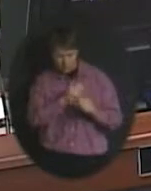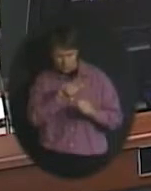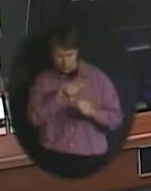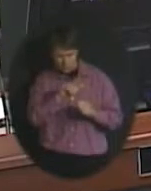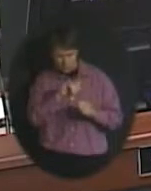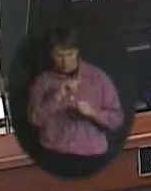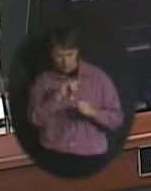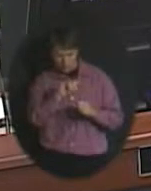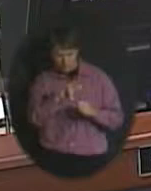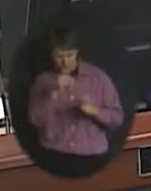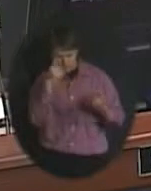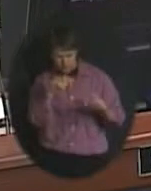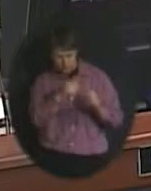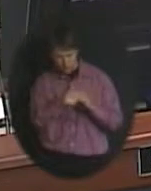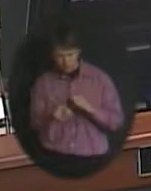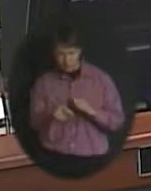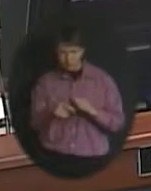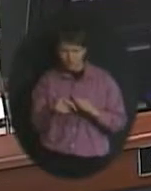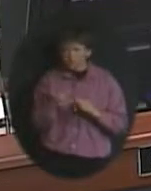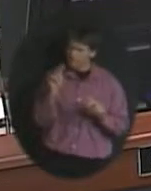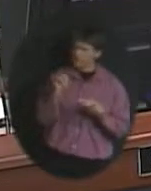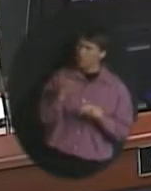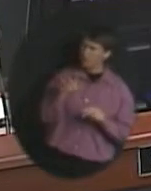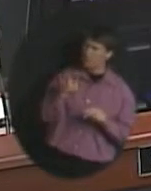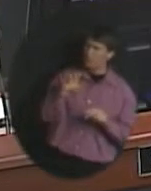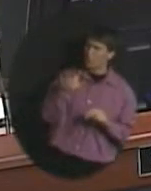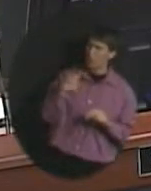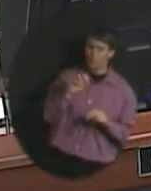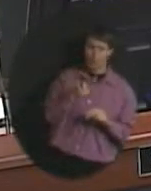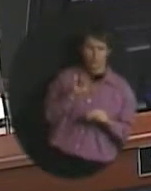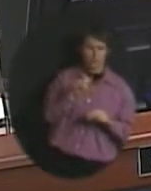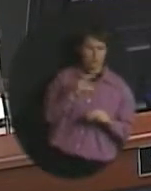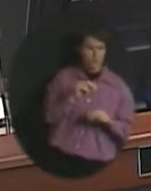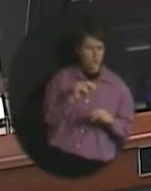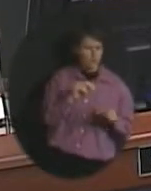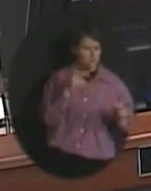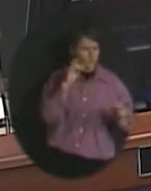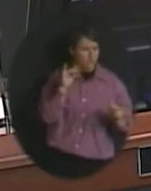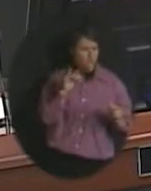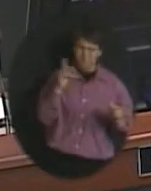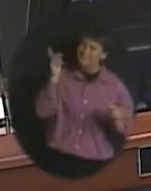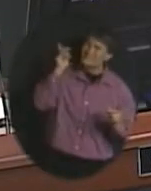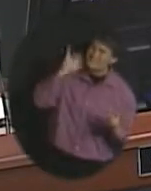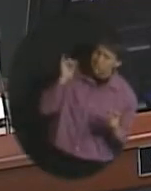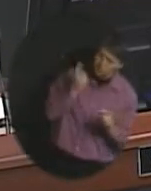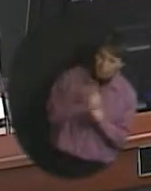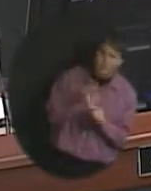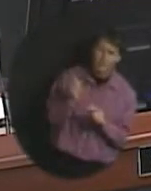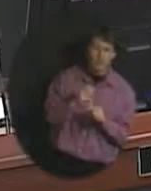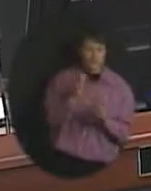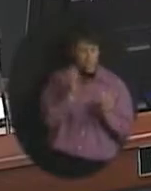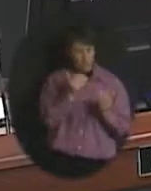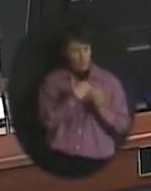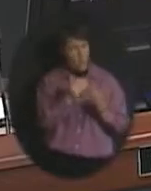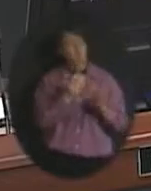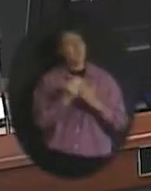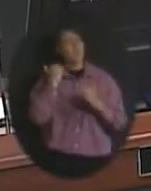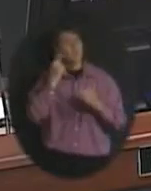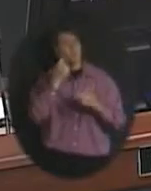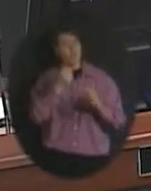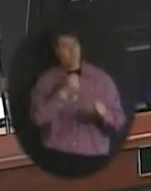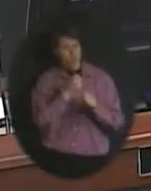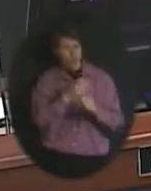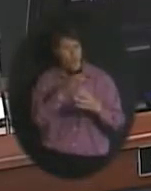them? I'm looking to Merle or John. I don't remember. Sound right? Close? It was 1 year with an option to renew for an